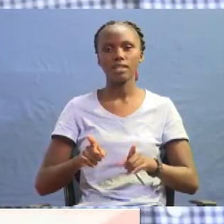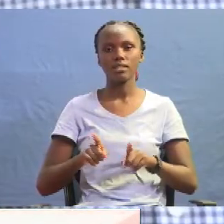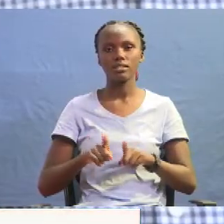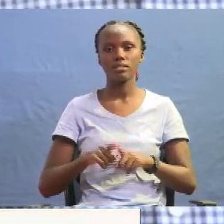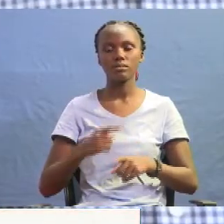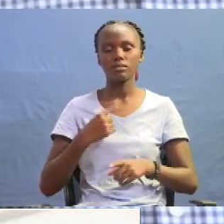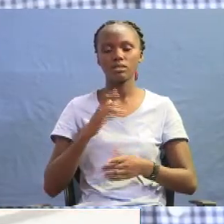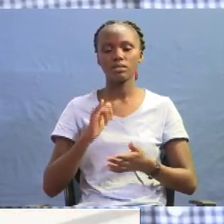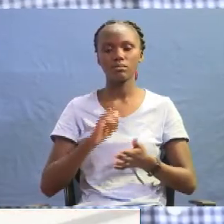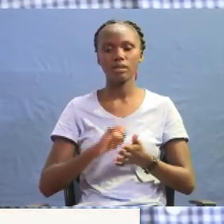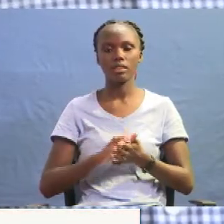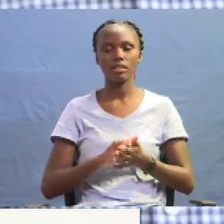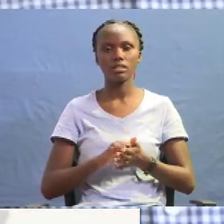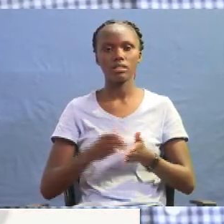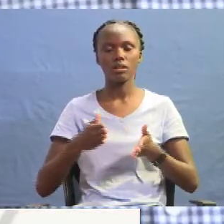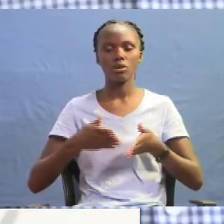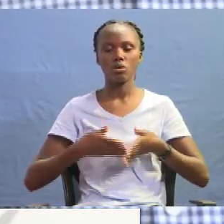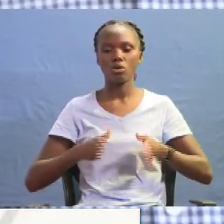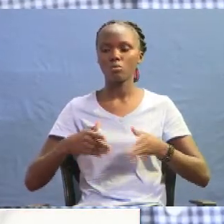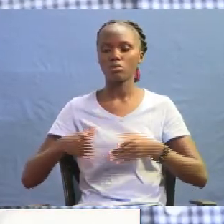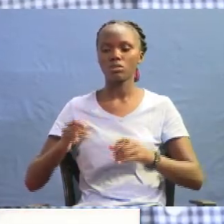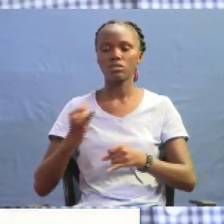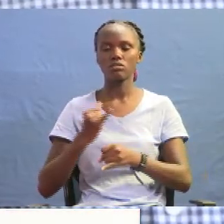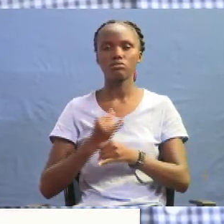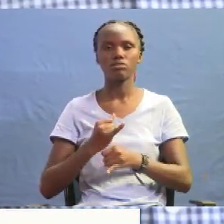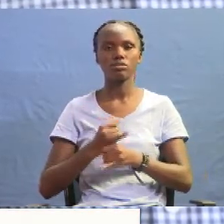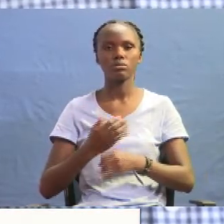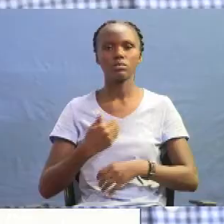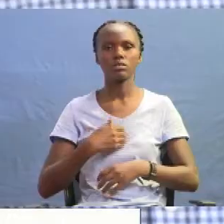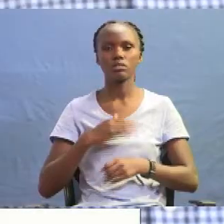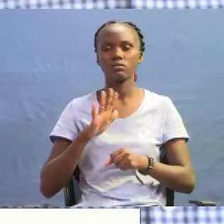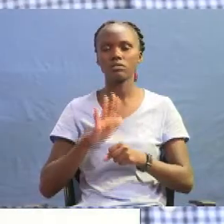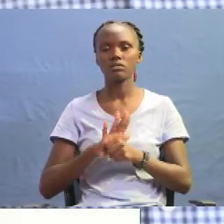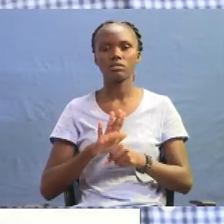Kusema kwamba nafasi ya kazi iko mingi sana.